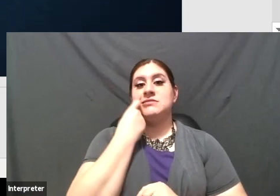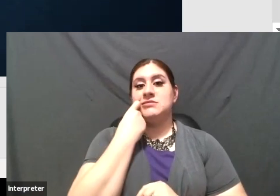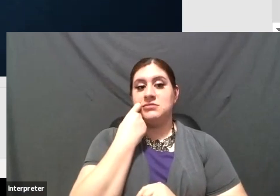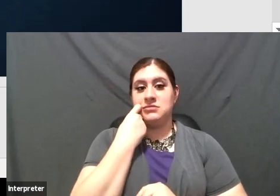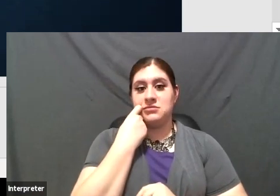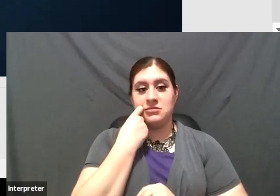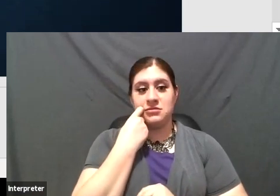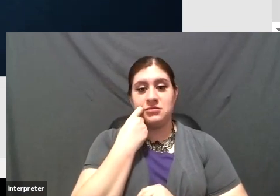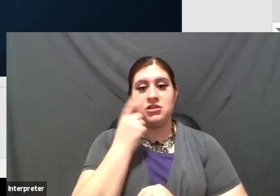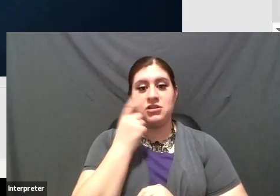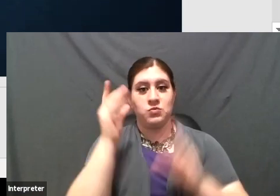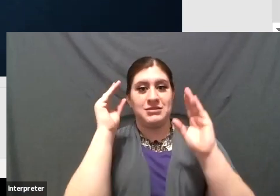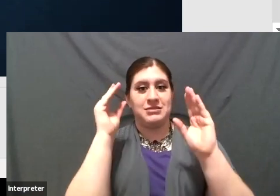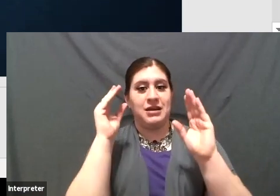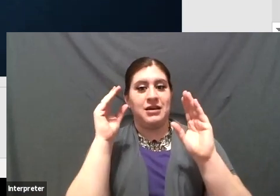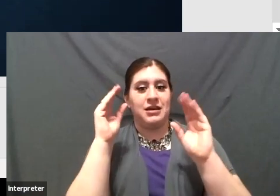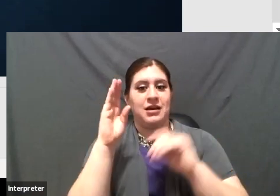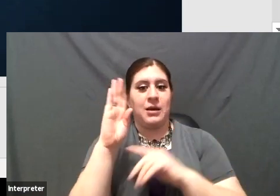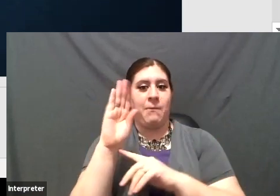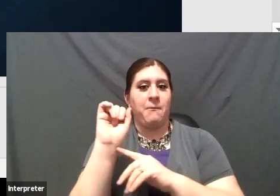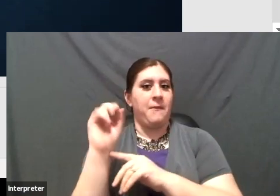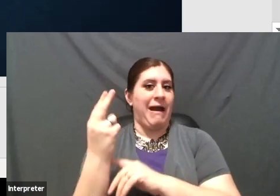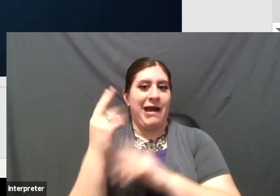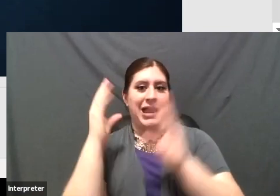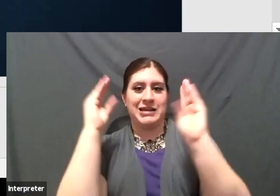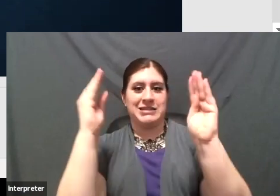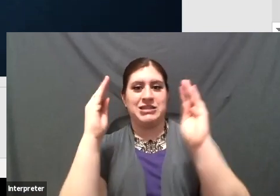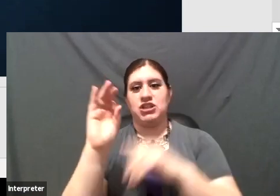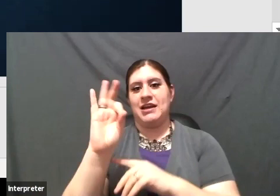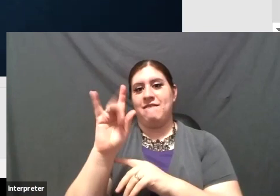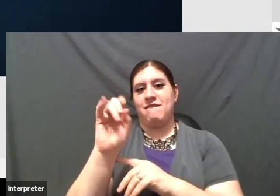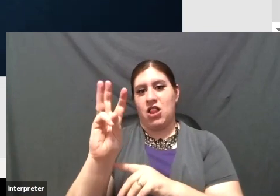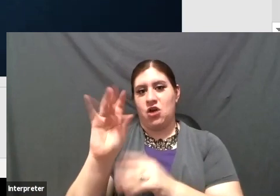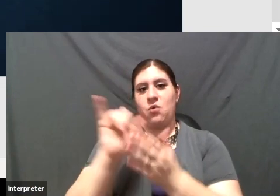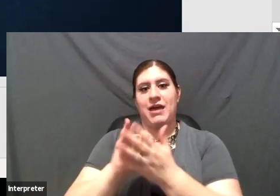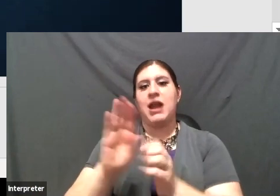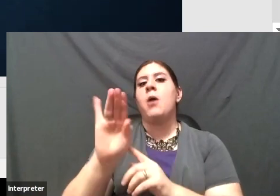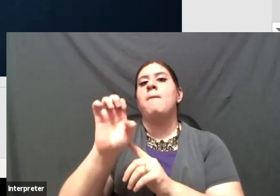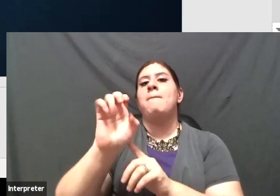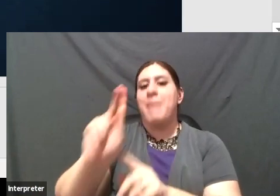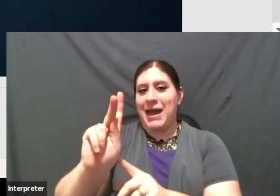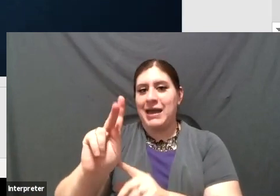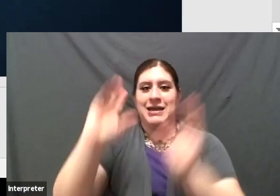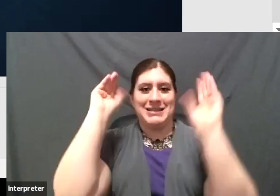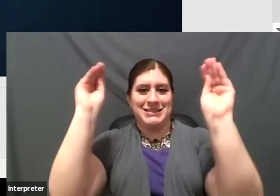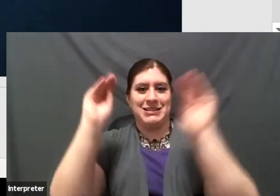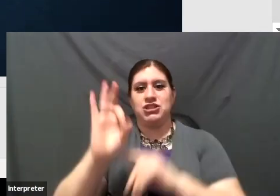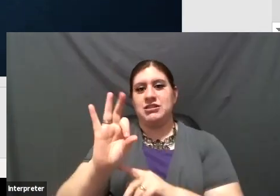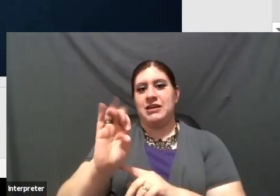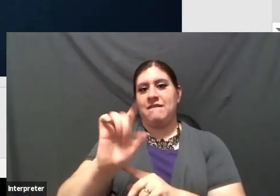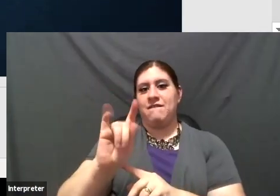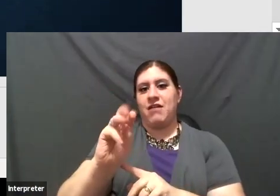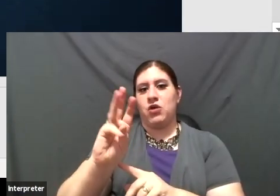Beck Teaching Fellow. So she was the first award recipient of the Beck Teaching Fellowship. That's something that we